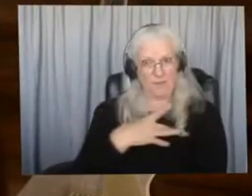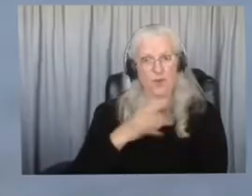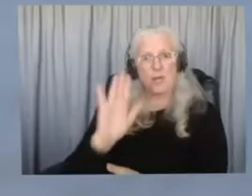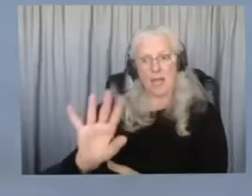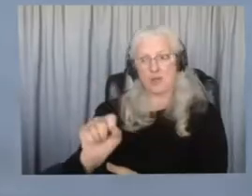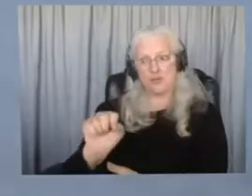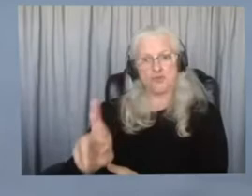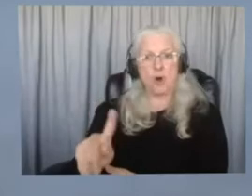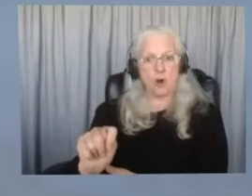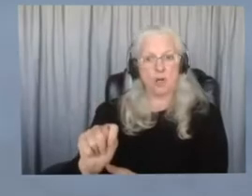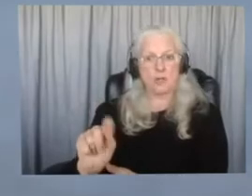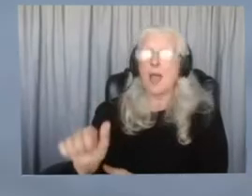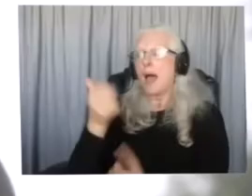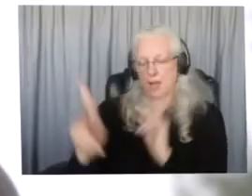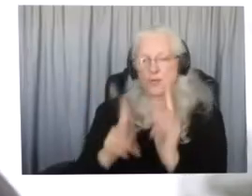too.